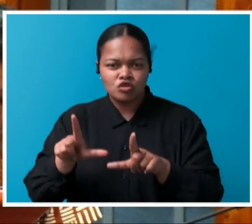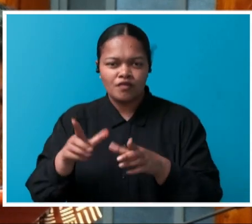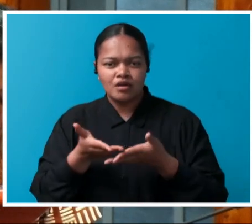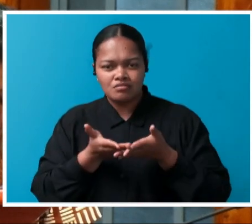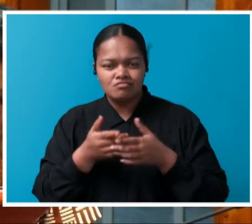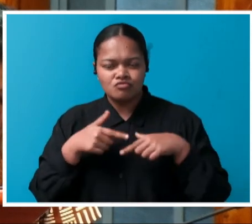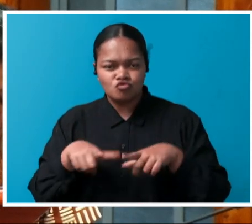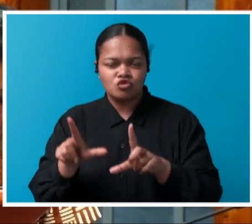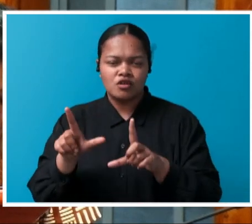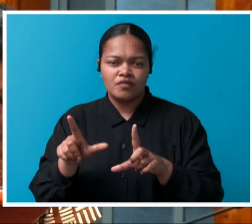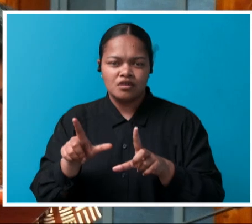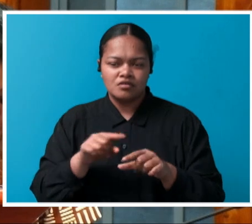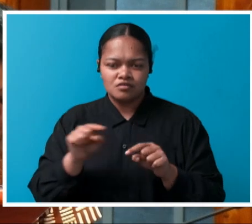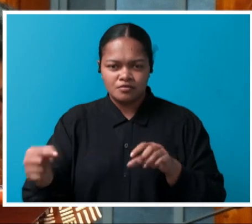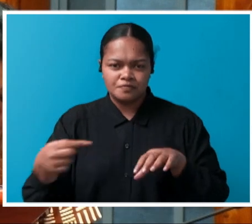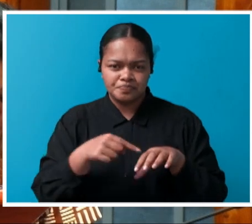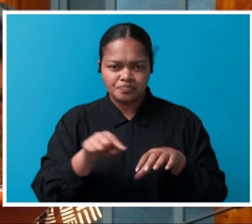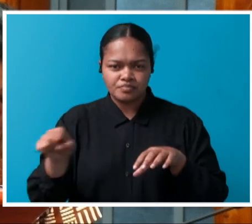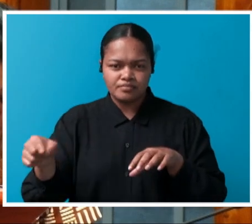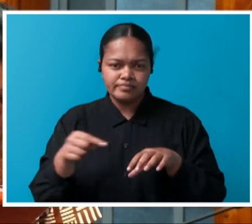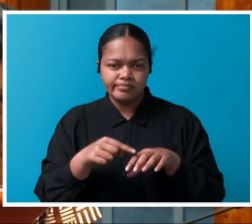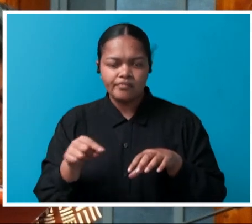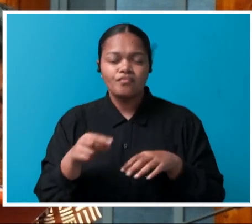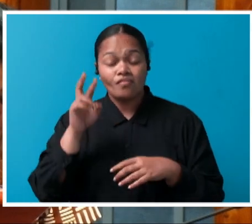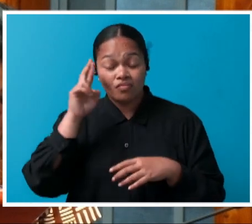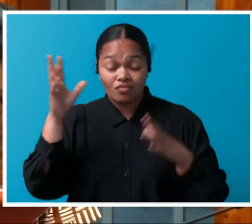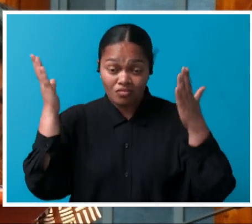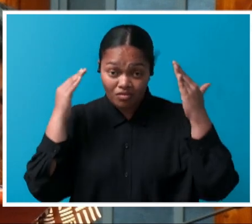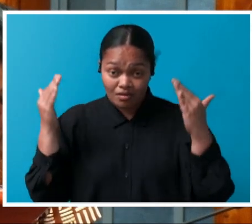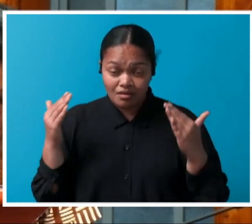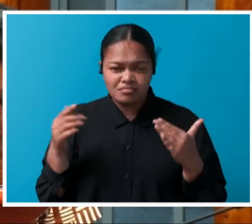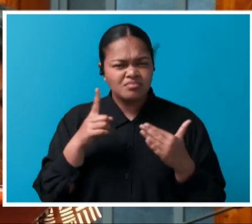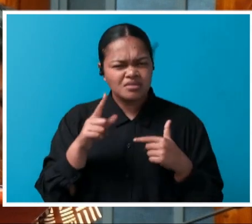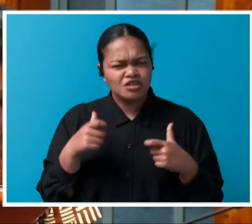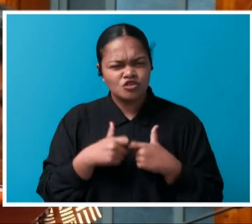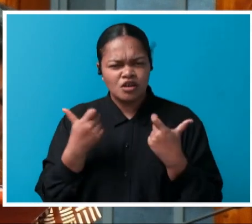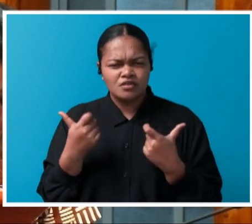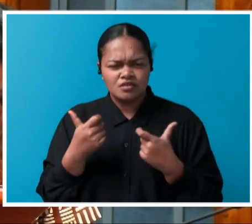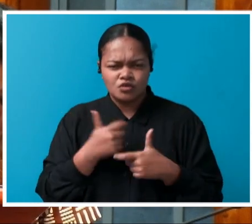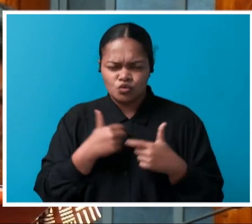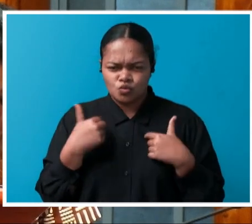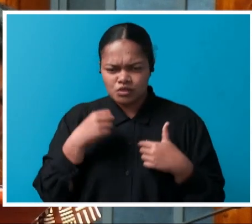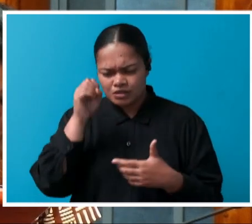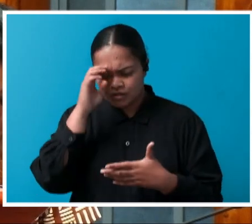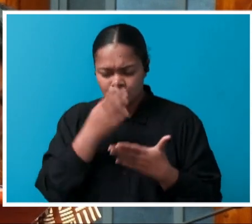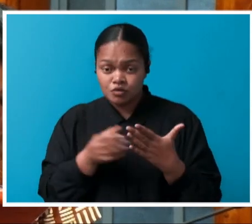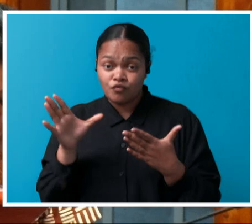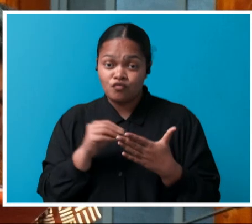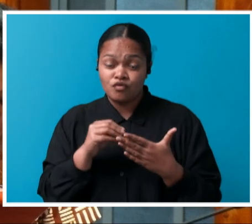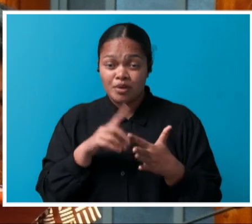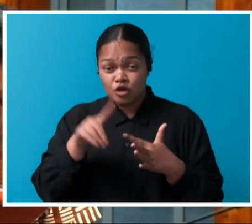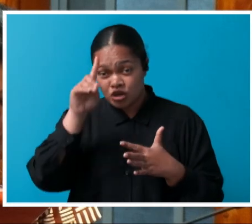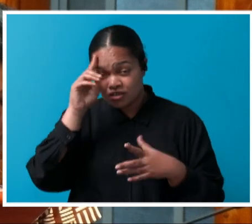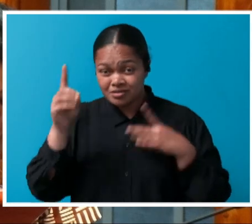remote areas. Mr. Speaker, sir, one of the challenges noted during the Education Summit was the outdated